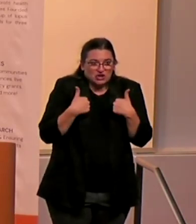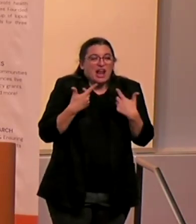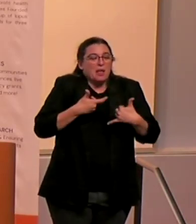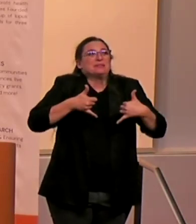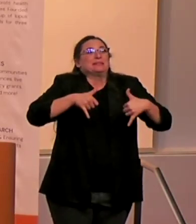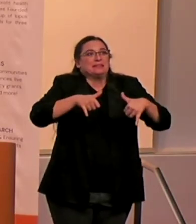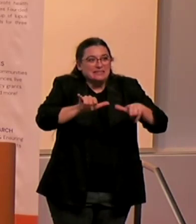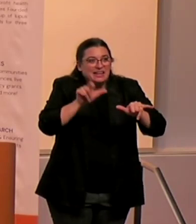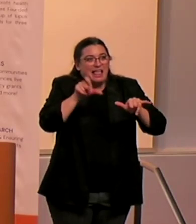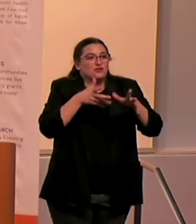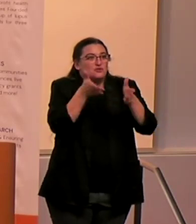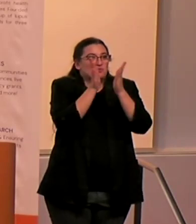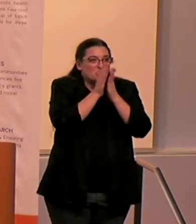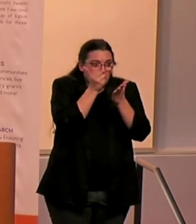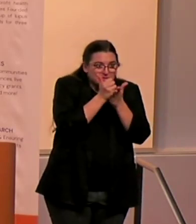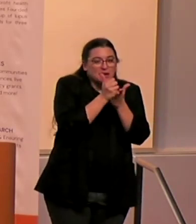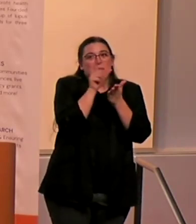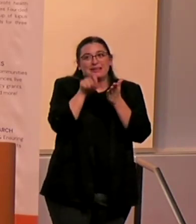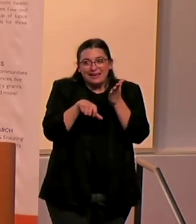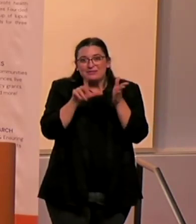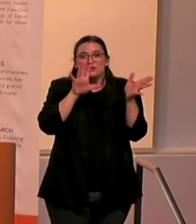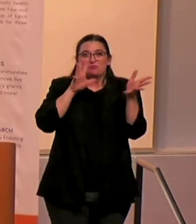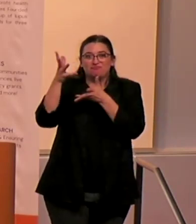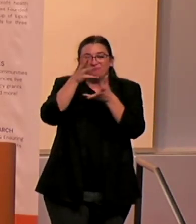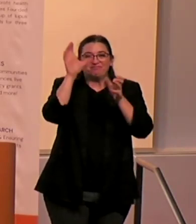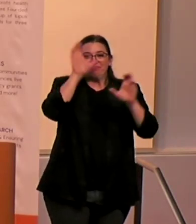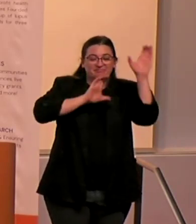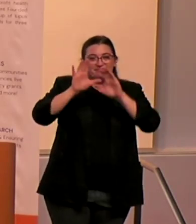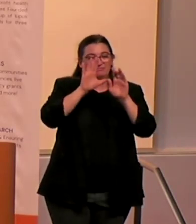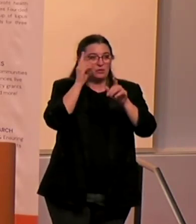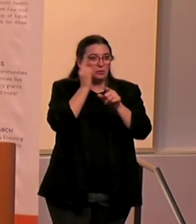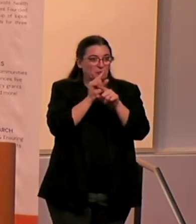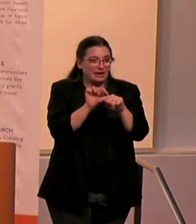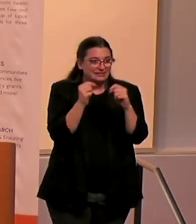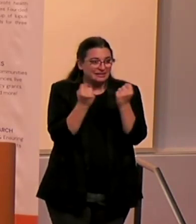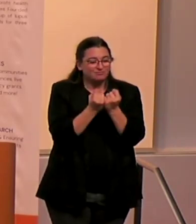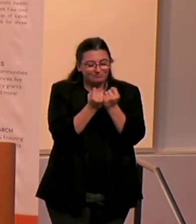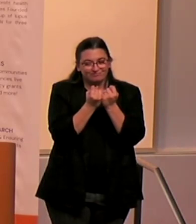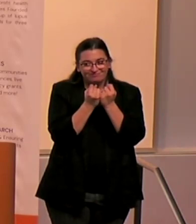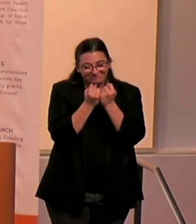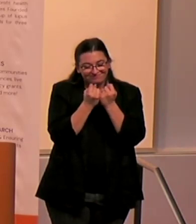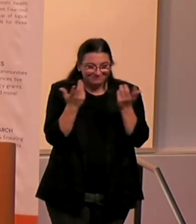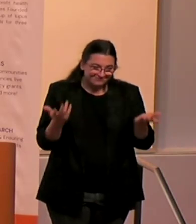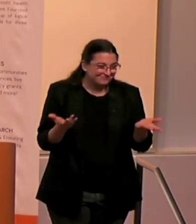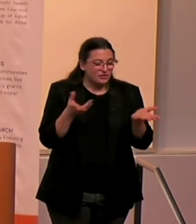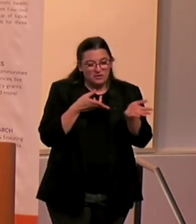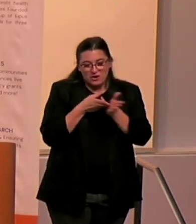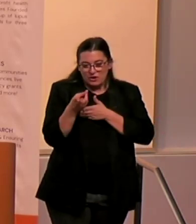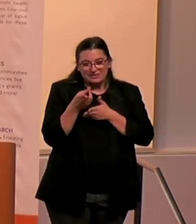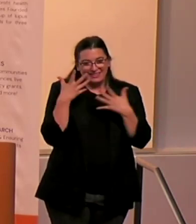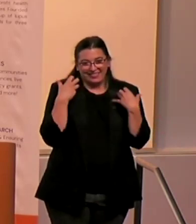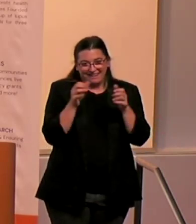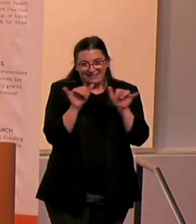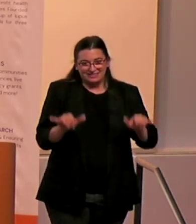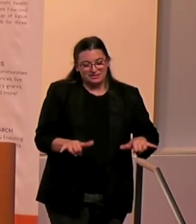working for me. So it's really been eye-opening there's a lot of room for improvement. I think the tangible things you